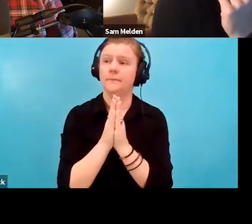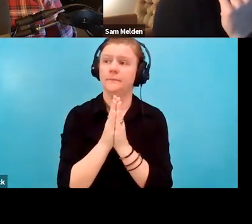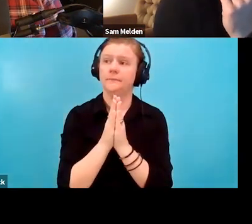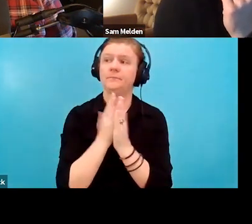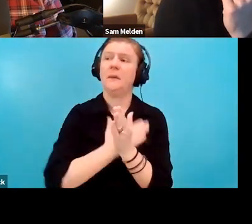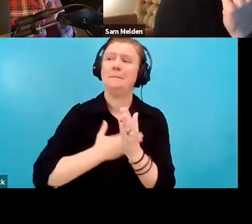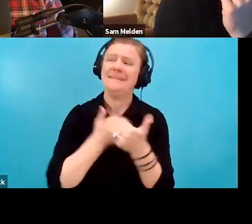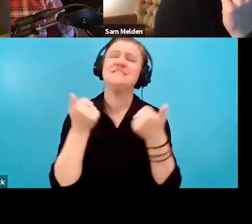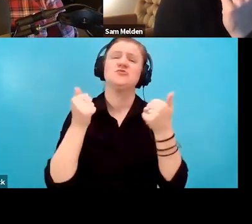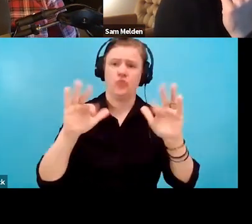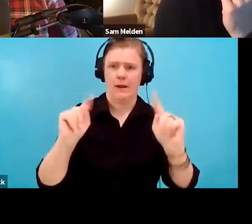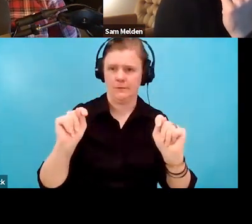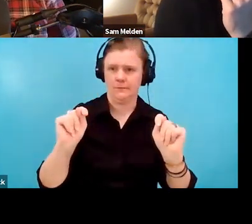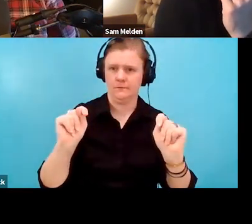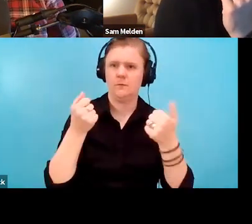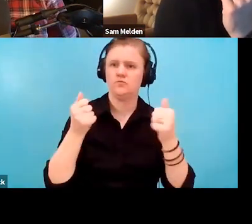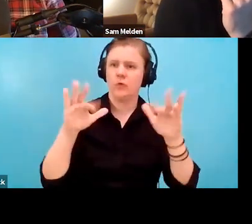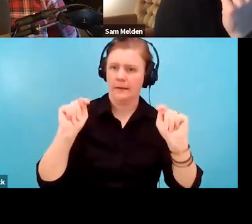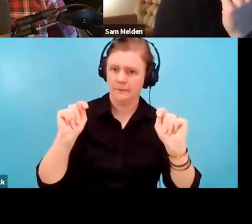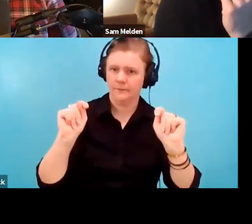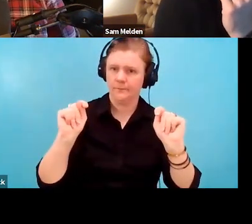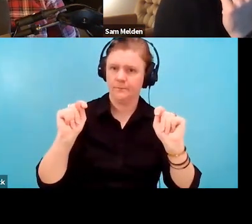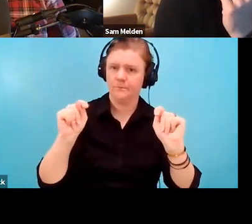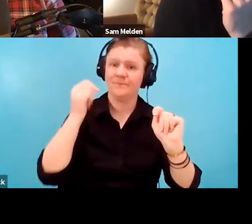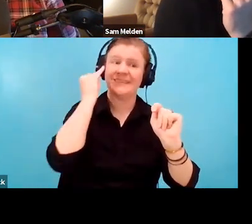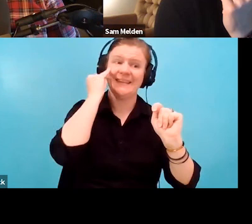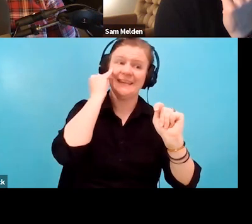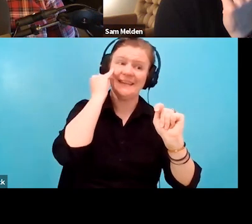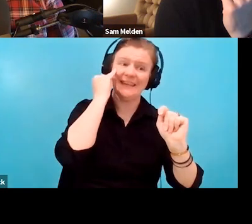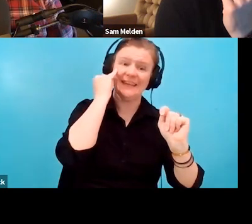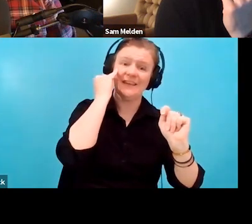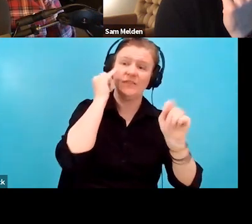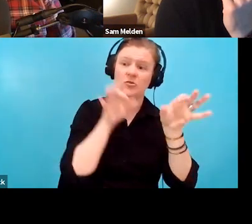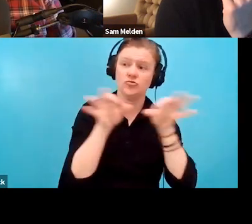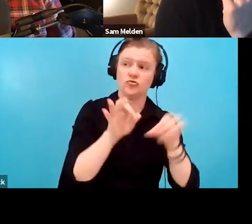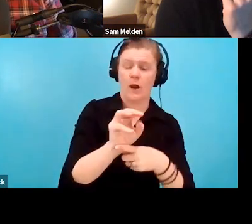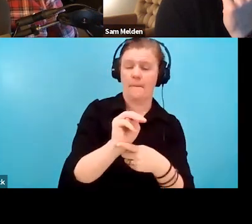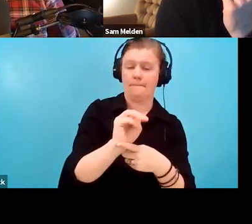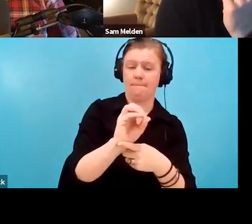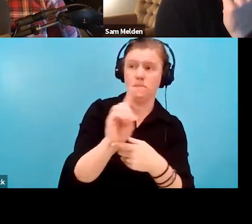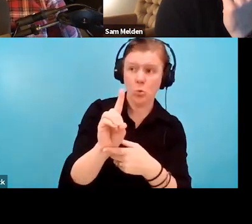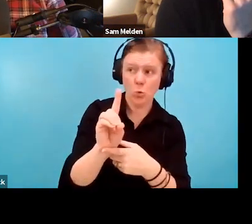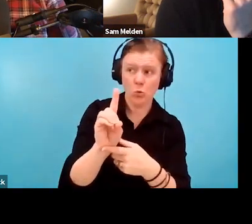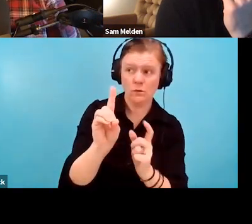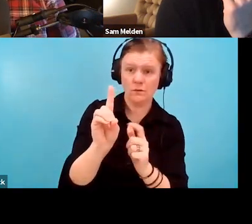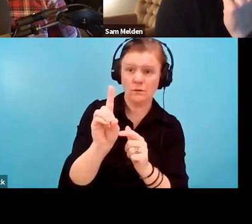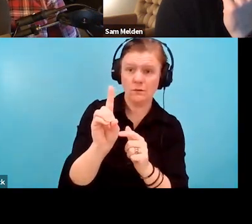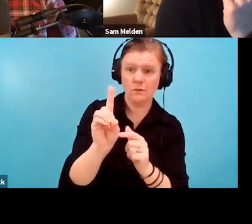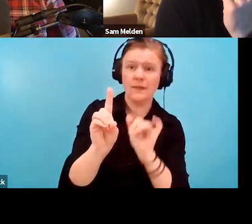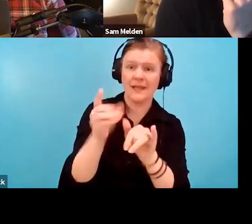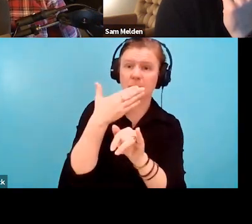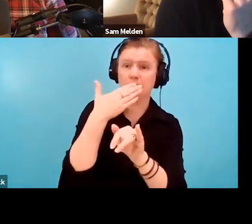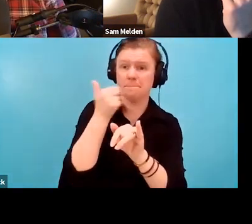please give it a shot, because I think that giving it a shot and trying to be descriptive of mood is probably better